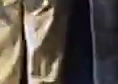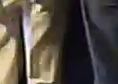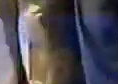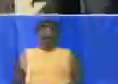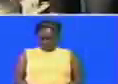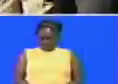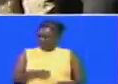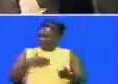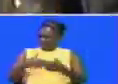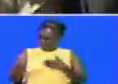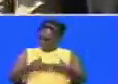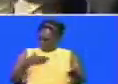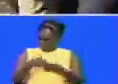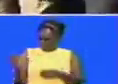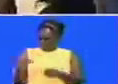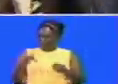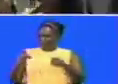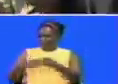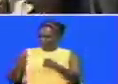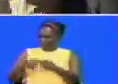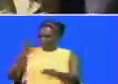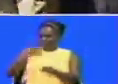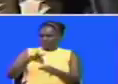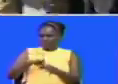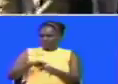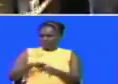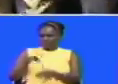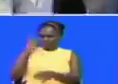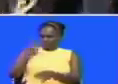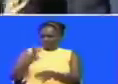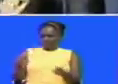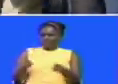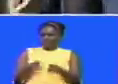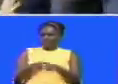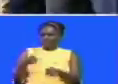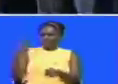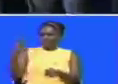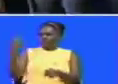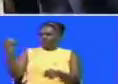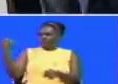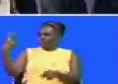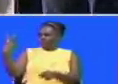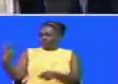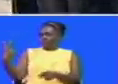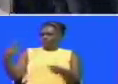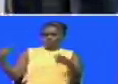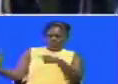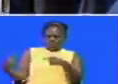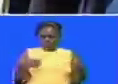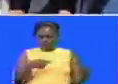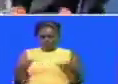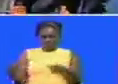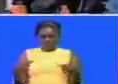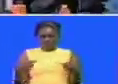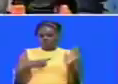Telltale signs that the August general election might witness a repeat of the 2002 political battle came alive on